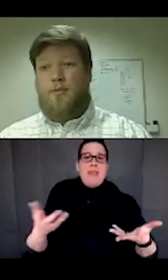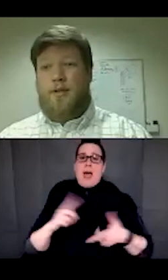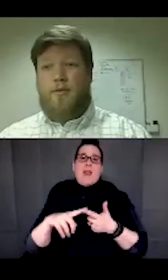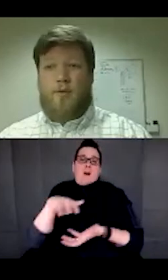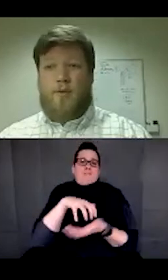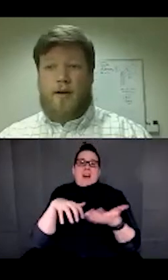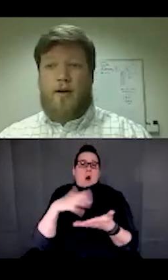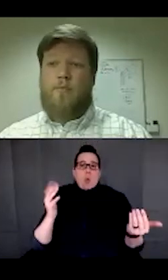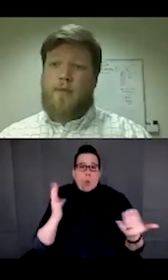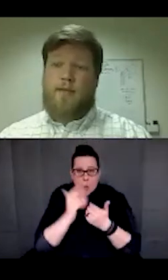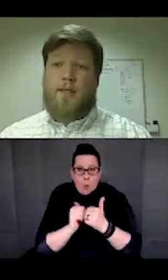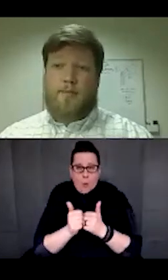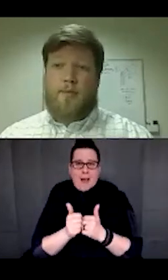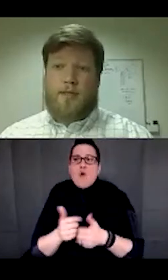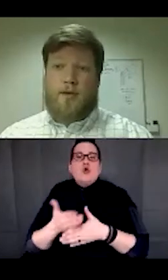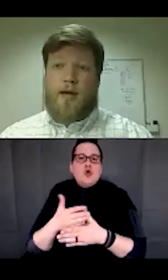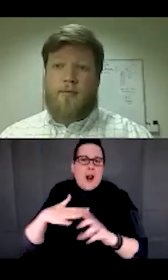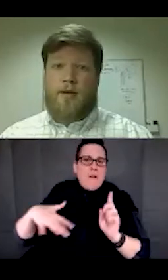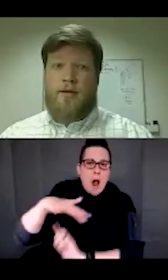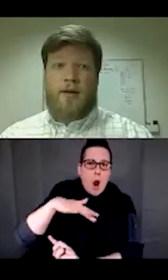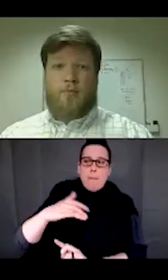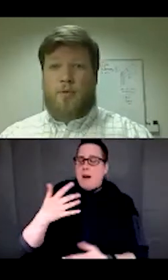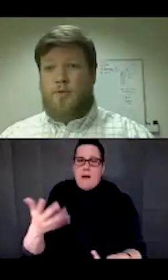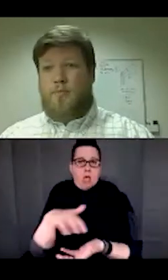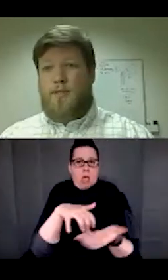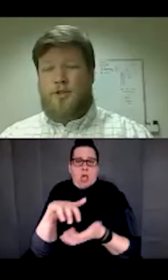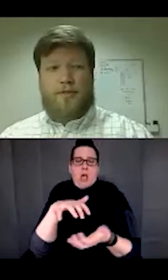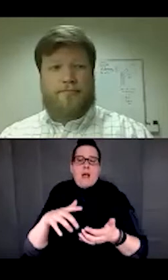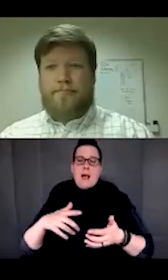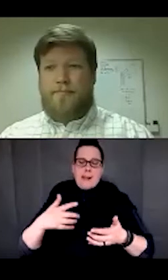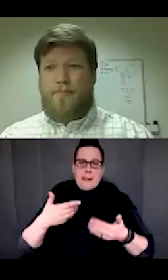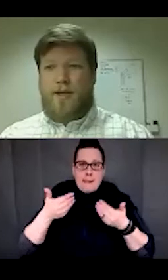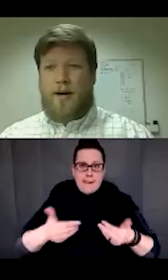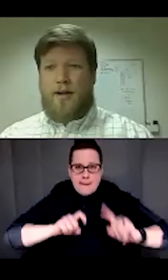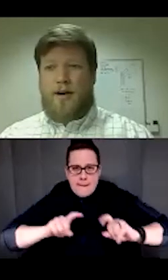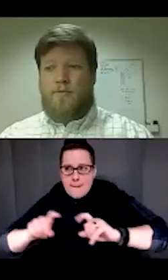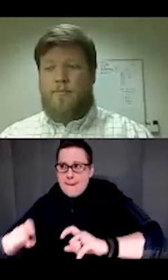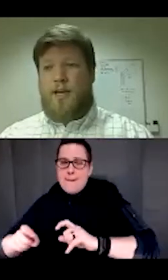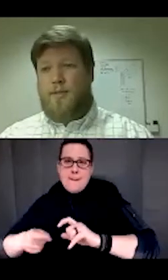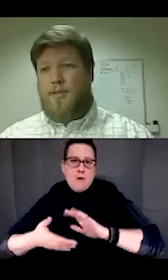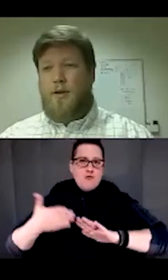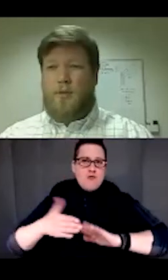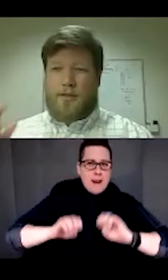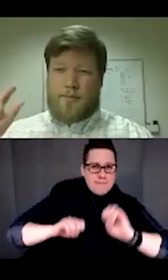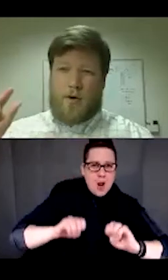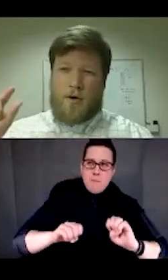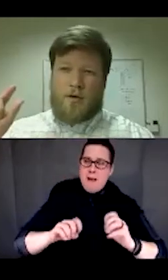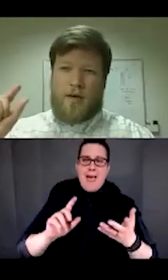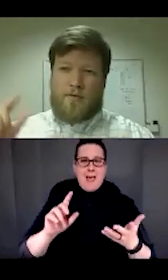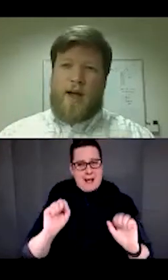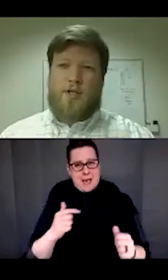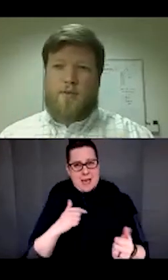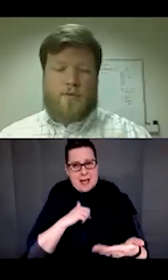there's not really a great way to know. And even the experiments that you can run will put you in the position of being able to study only a